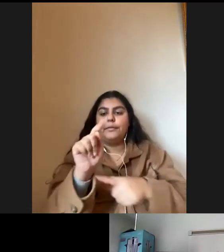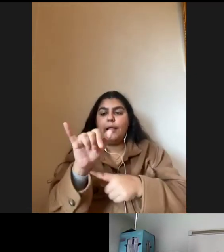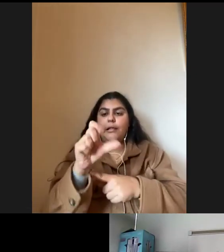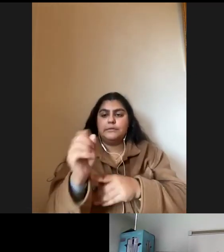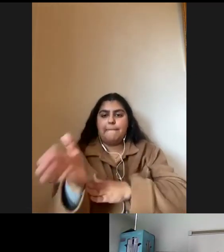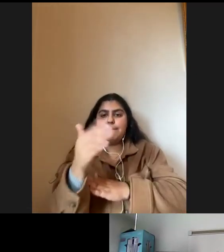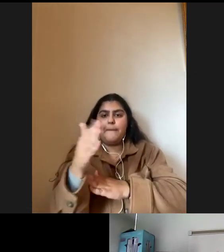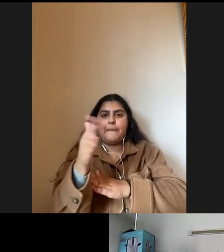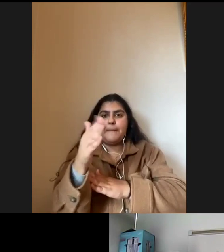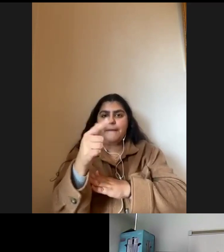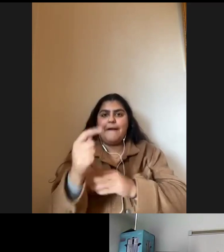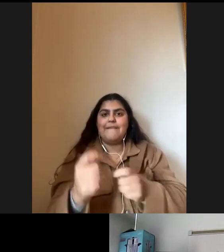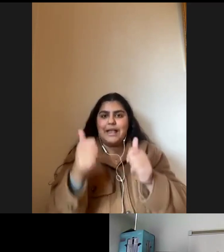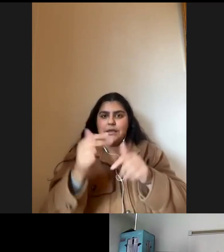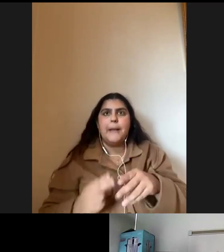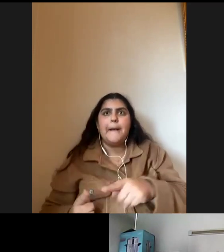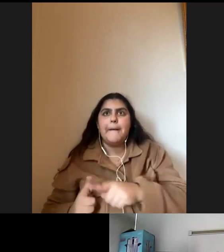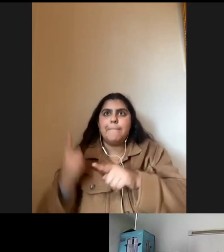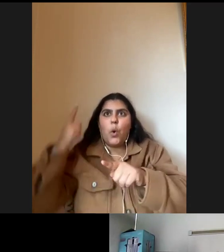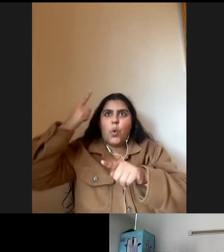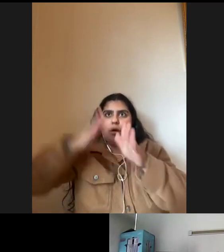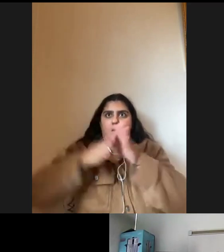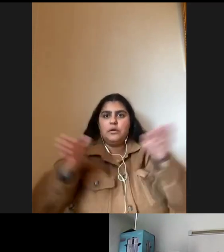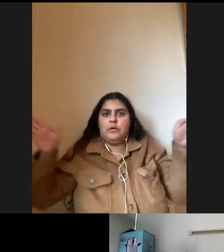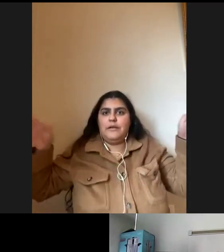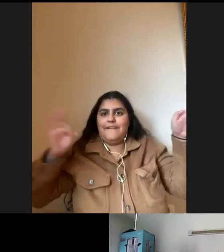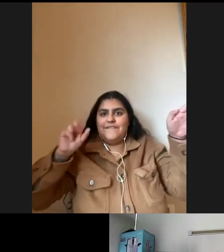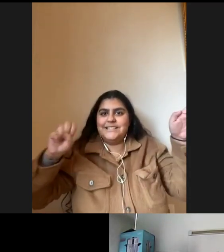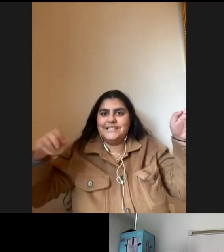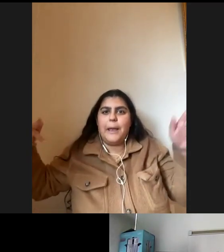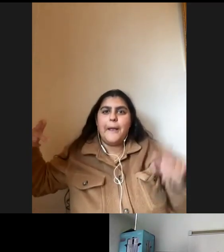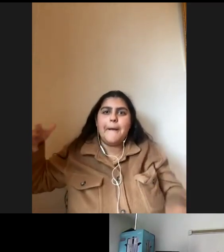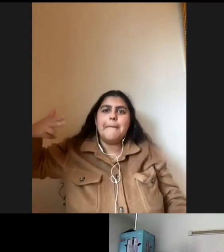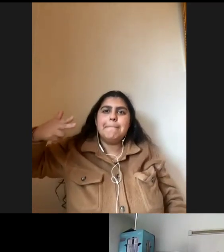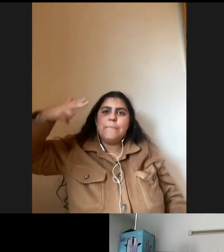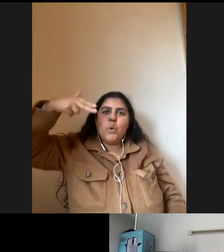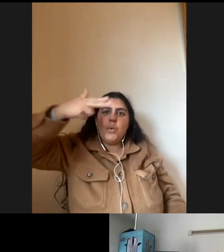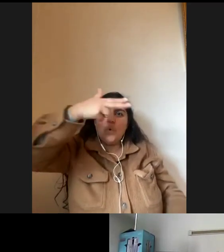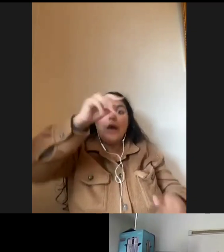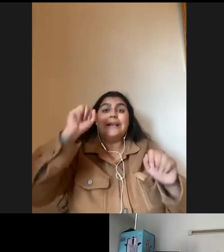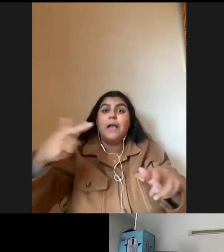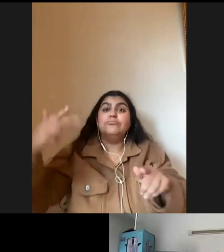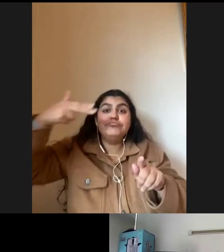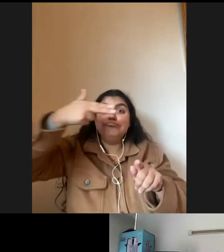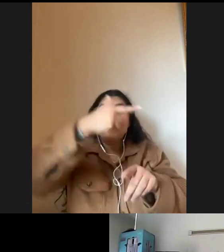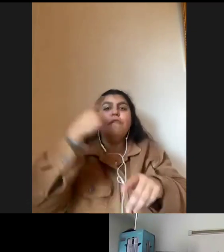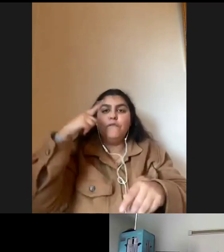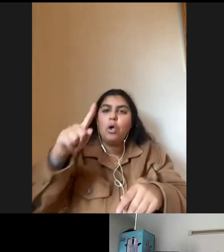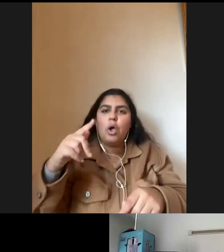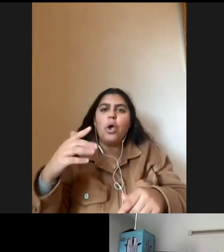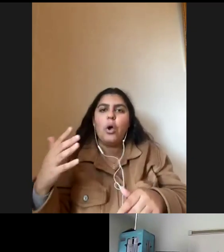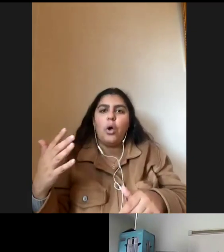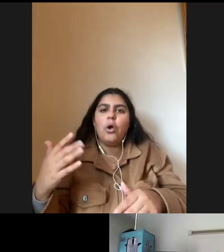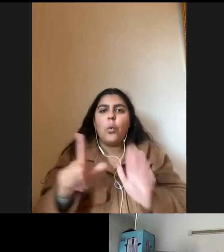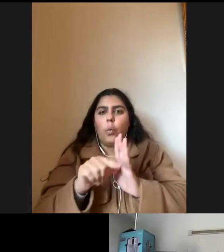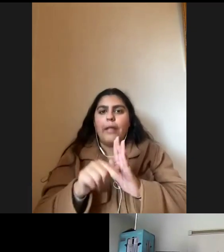take up speed, then it'll leap out of the water and spread those fins and glide, and they can glide for quite a while. Awesome. Many people at this point